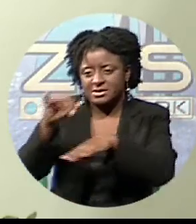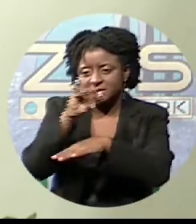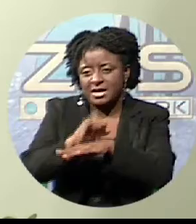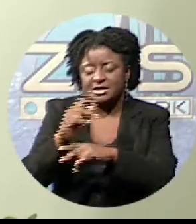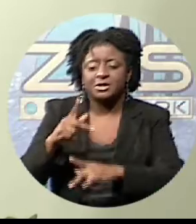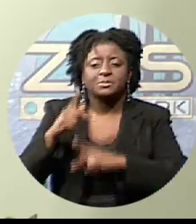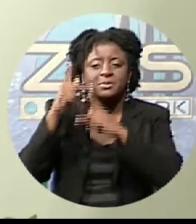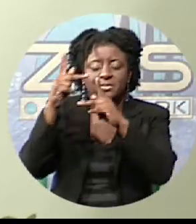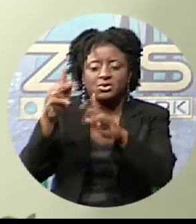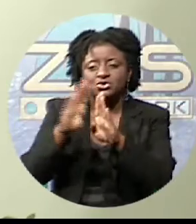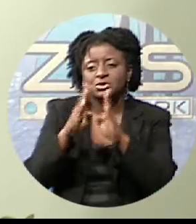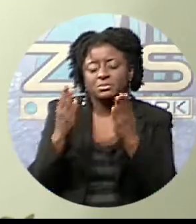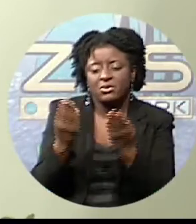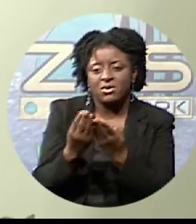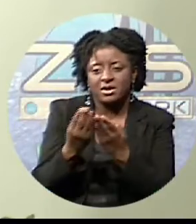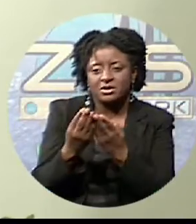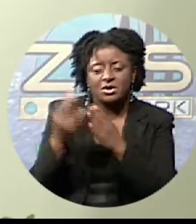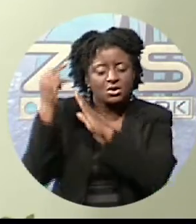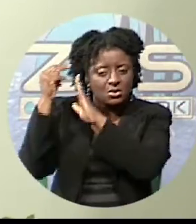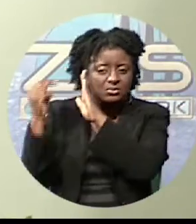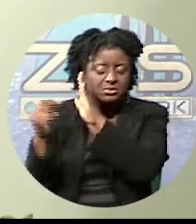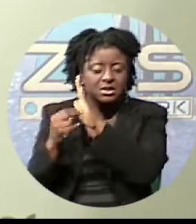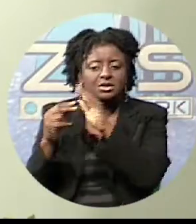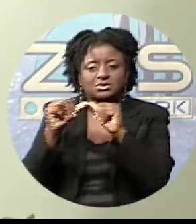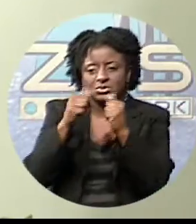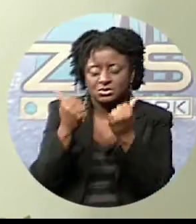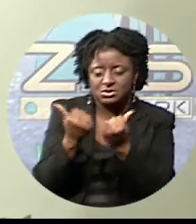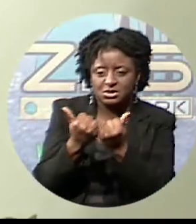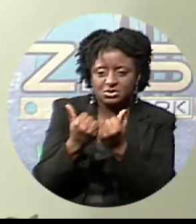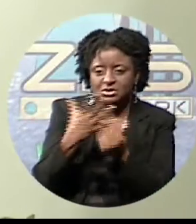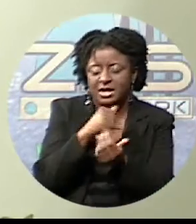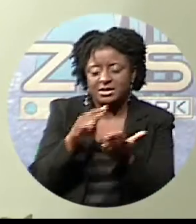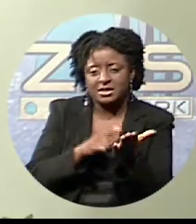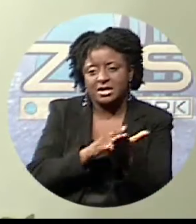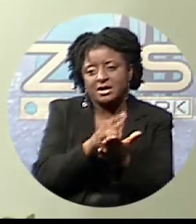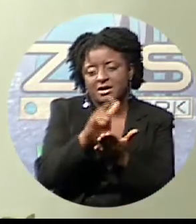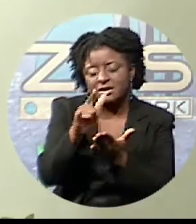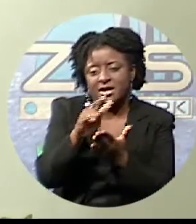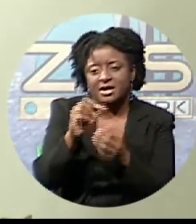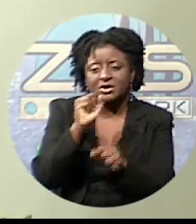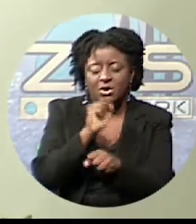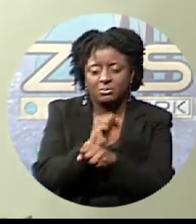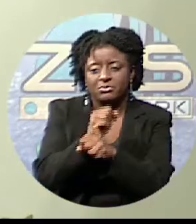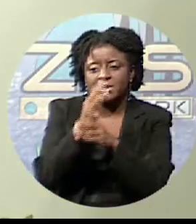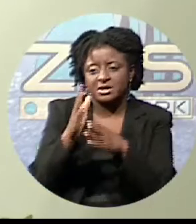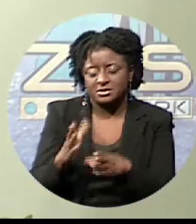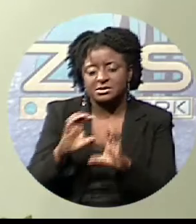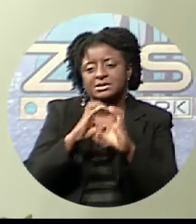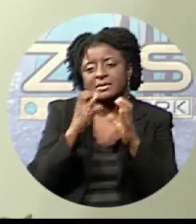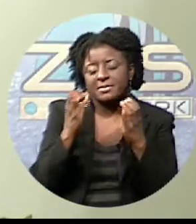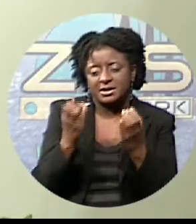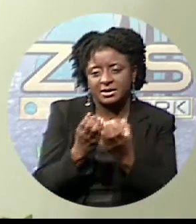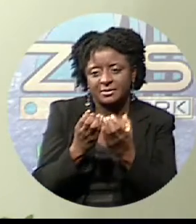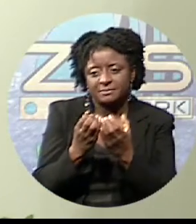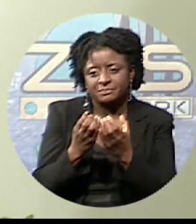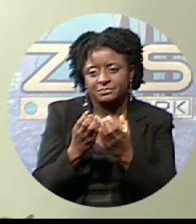Hotel and Tourism Association, and the Airline Operators Committee here at LPIA. It was determined that